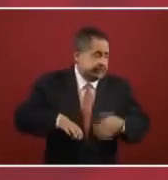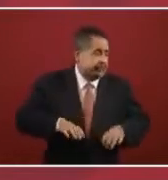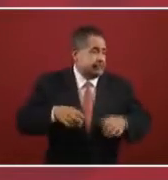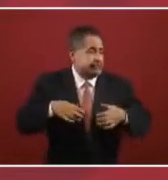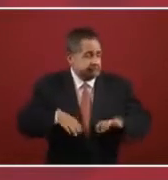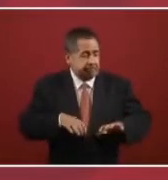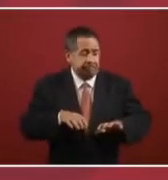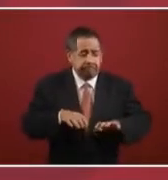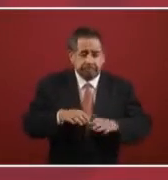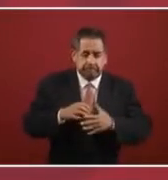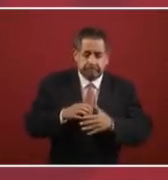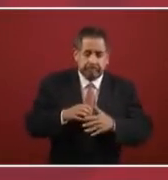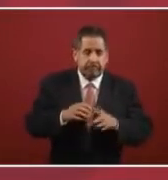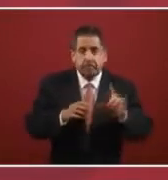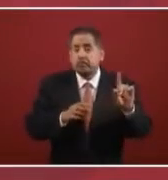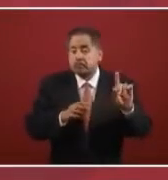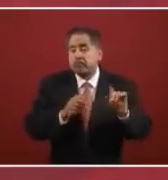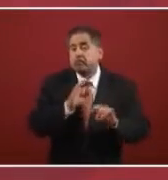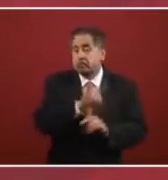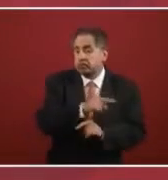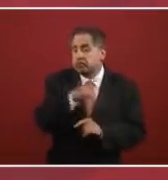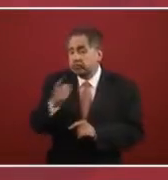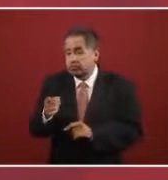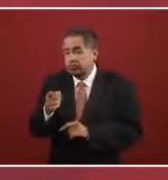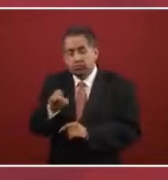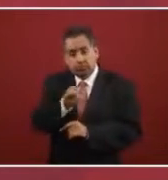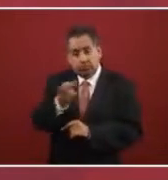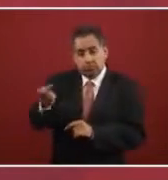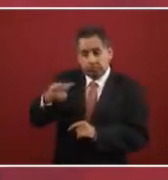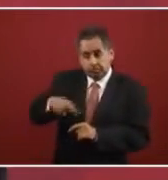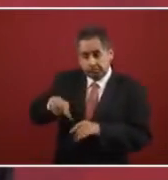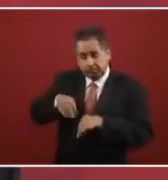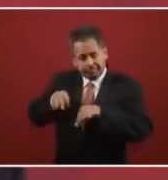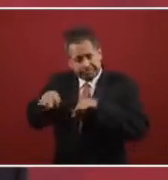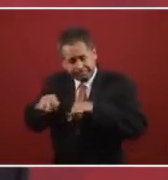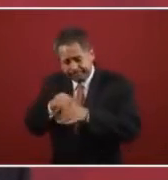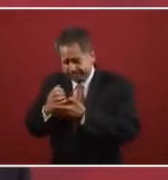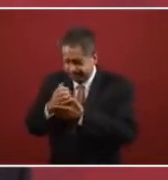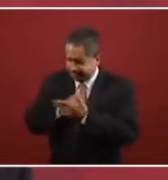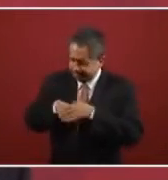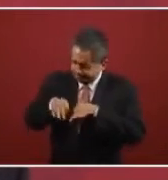riches con trabajo, with work con esfuerzo, and que effort, esa,